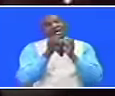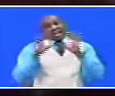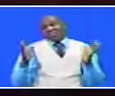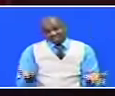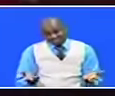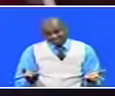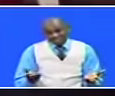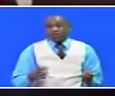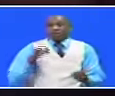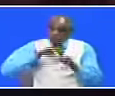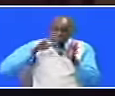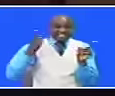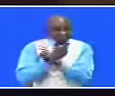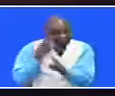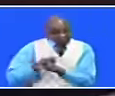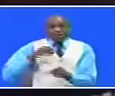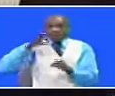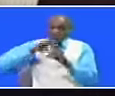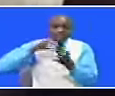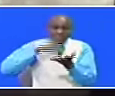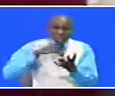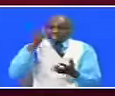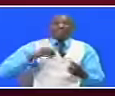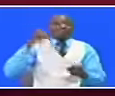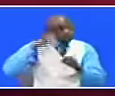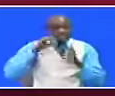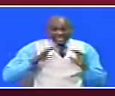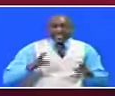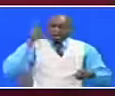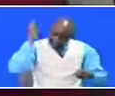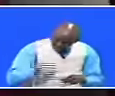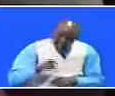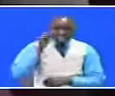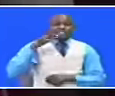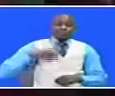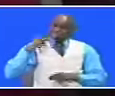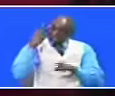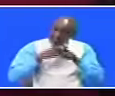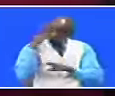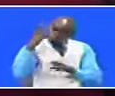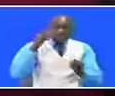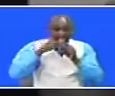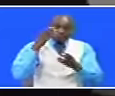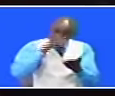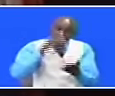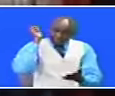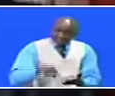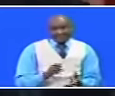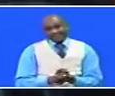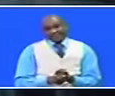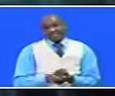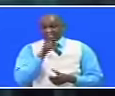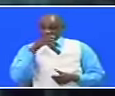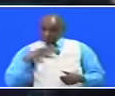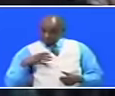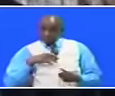papers. Voters in various polling stations refused to vote until the names of the other parliamentary aspirants were inserted. The